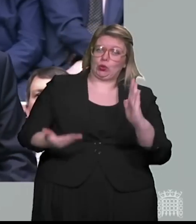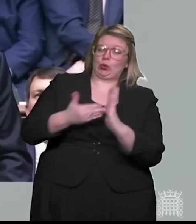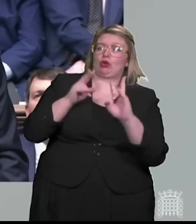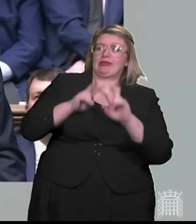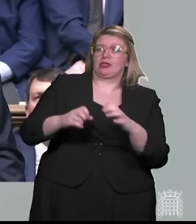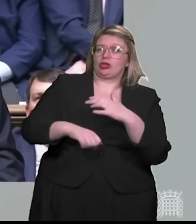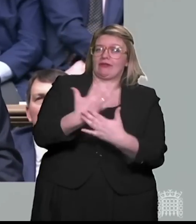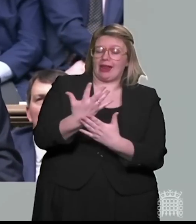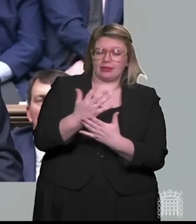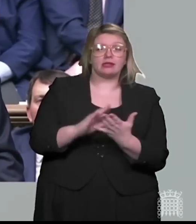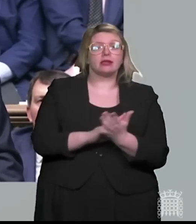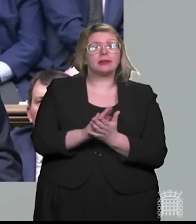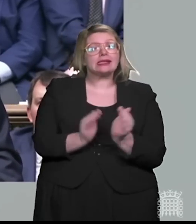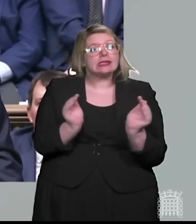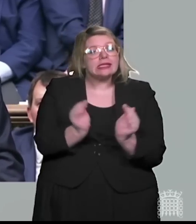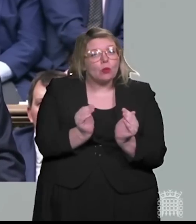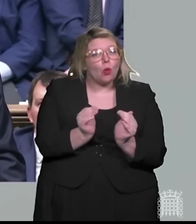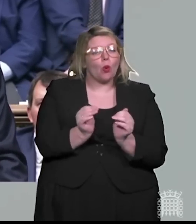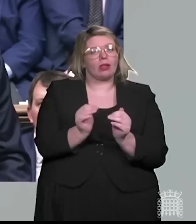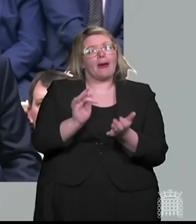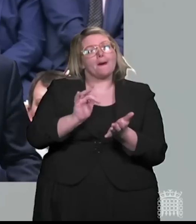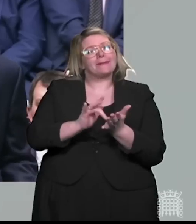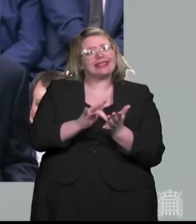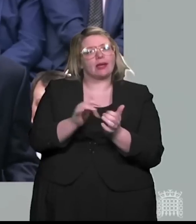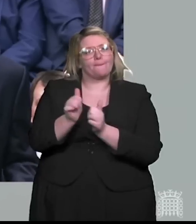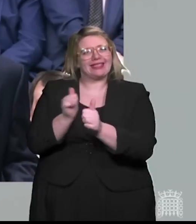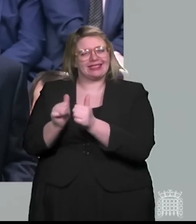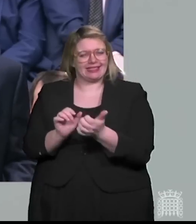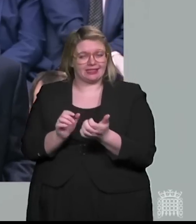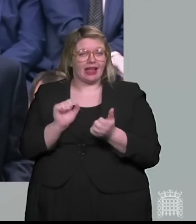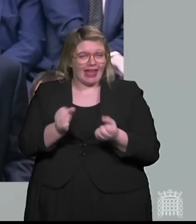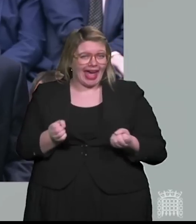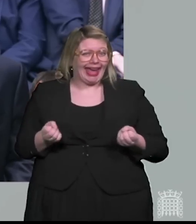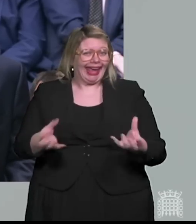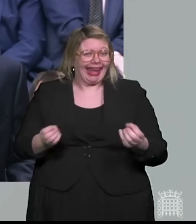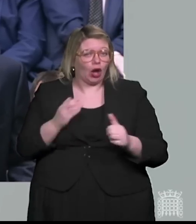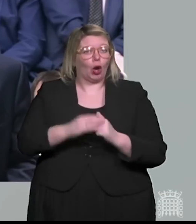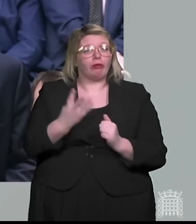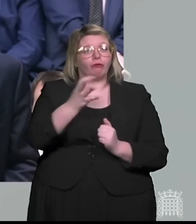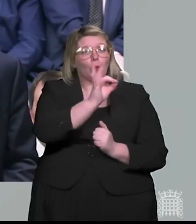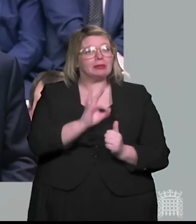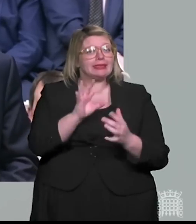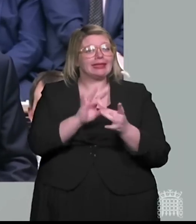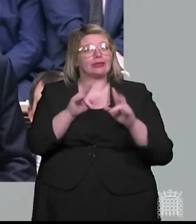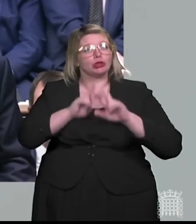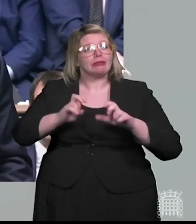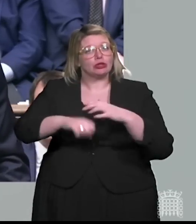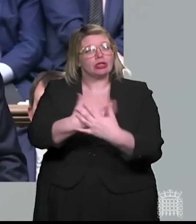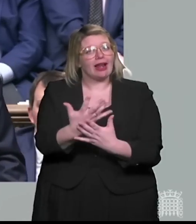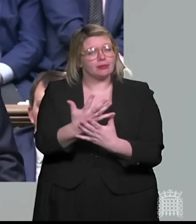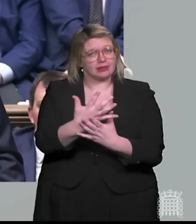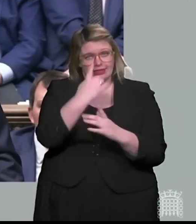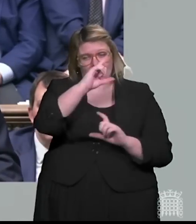if a qualifying small or medium-sized business spends 40% or more of their total expenditure on R&D, they'll be able to claim a credit